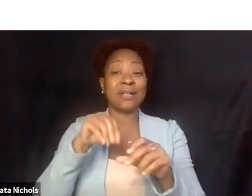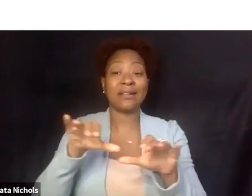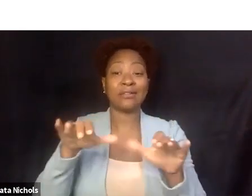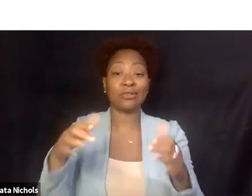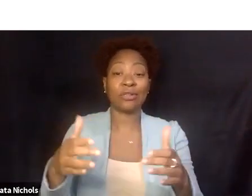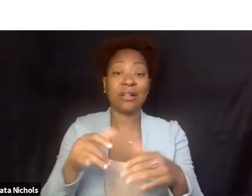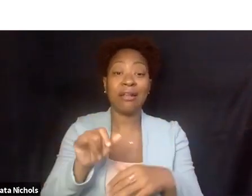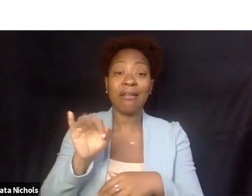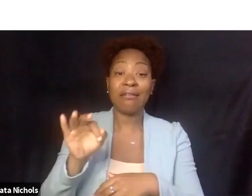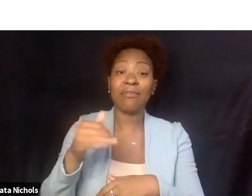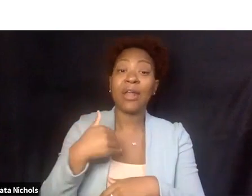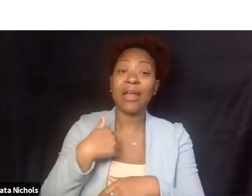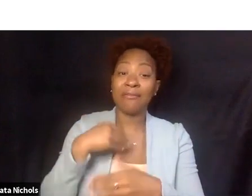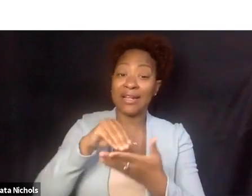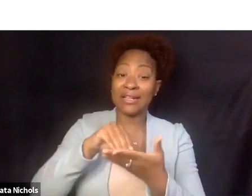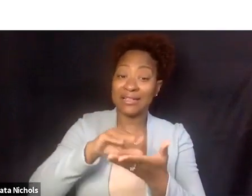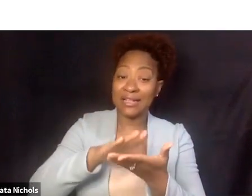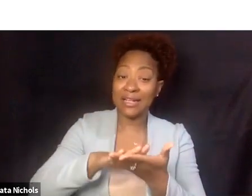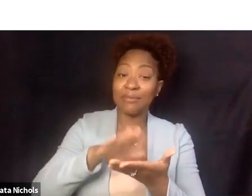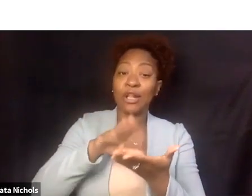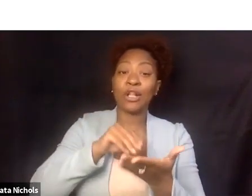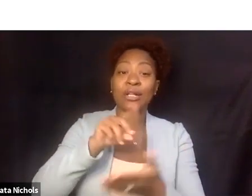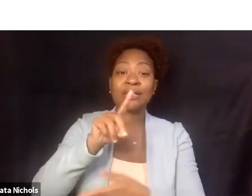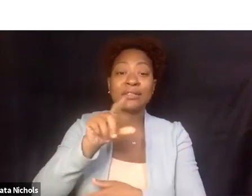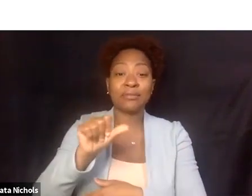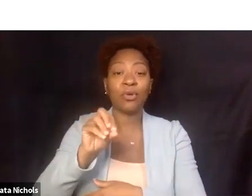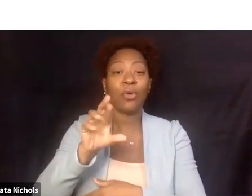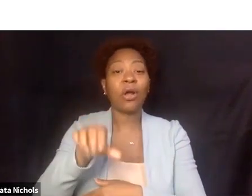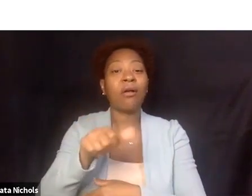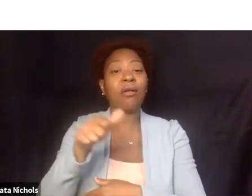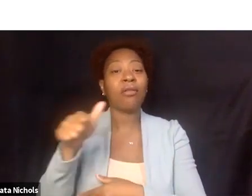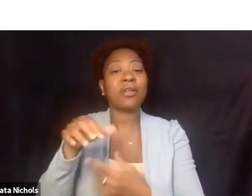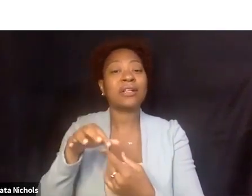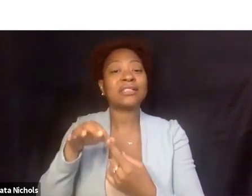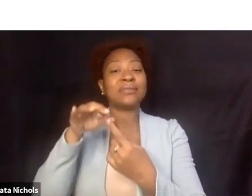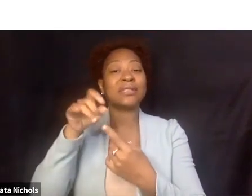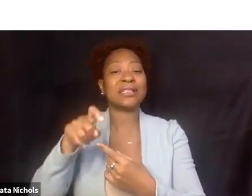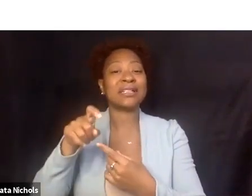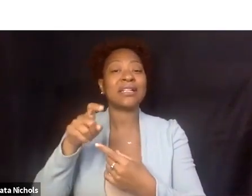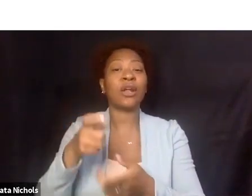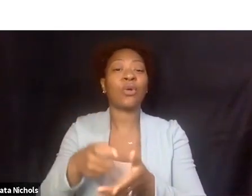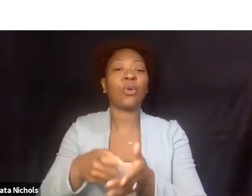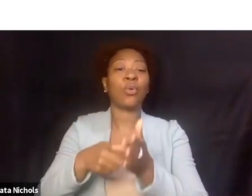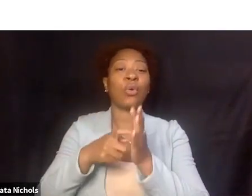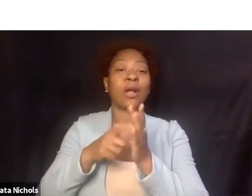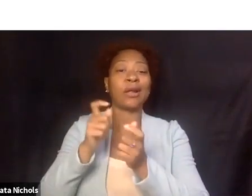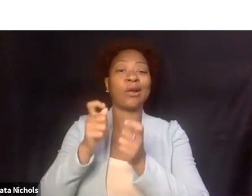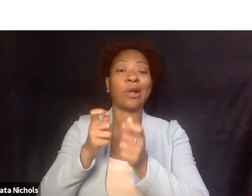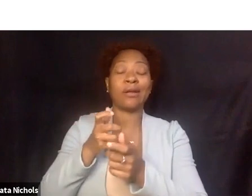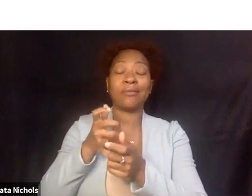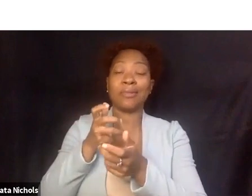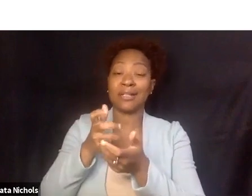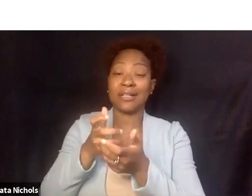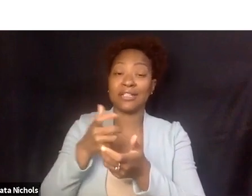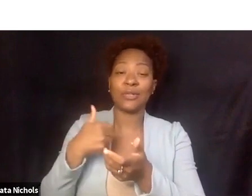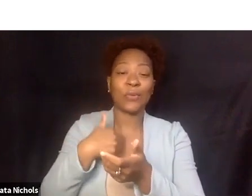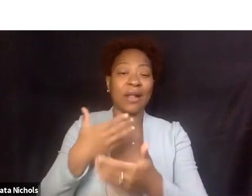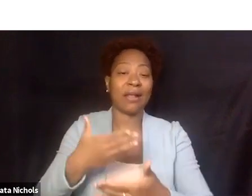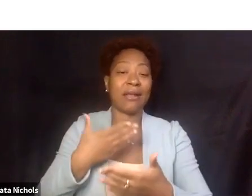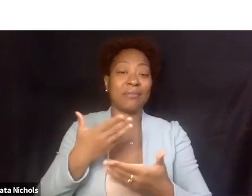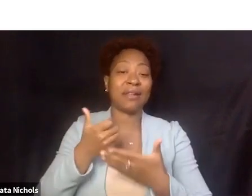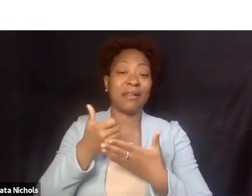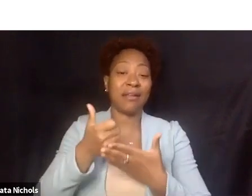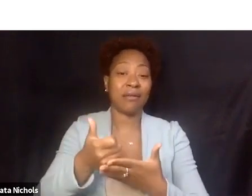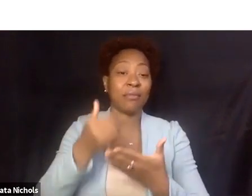you have a documented learning disability or other special need that requires accommodation, we are glad to help. Please notify